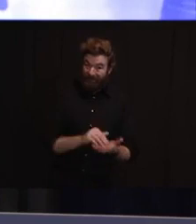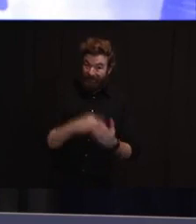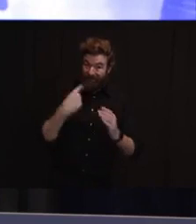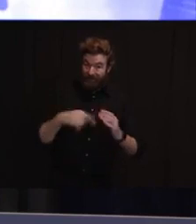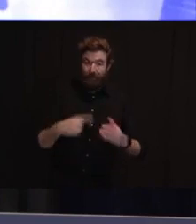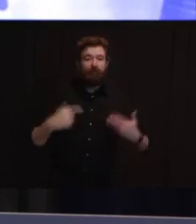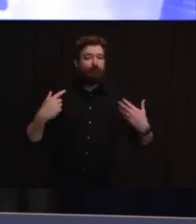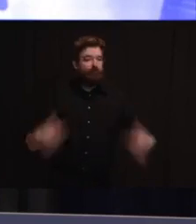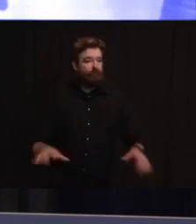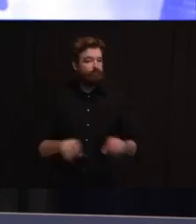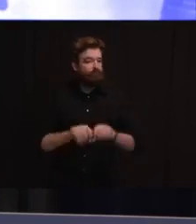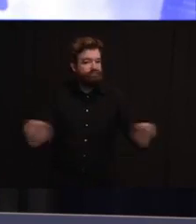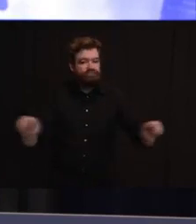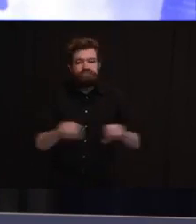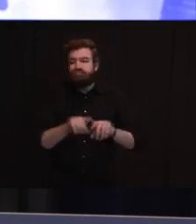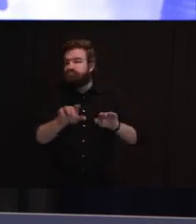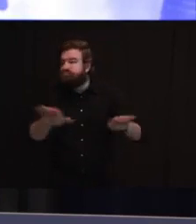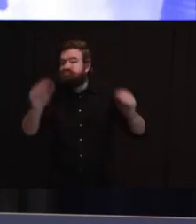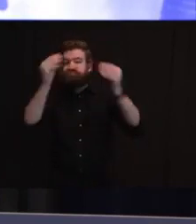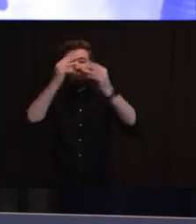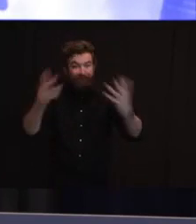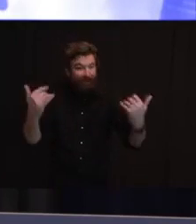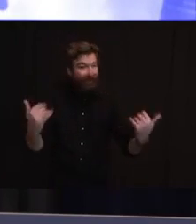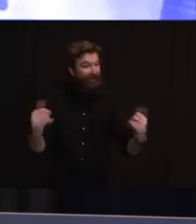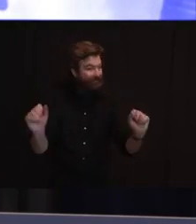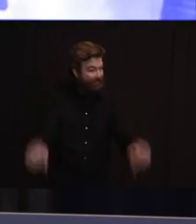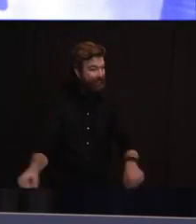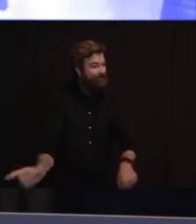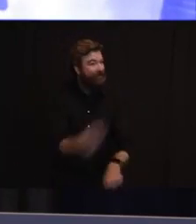know they can schedule an appointment.